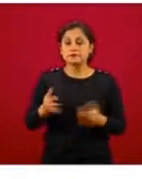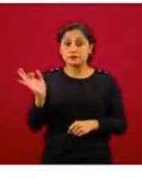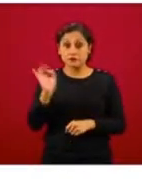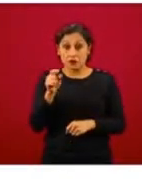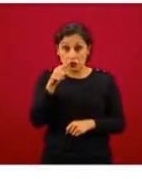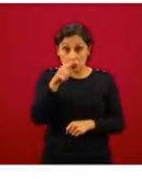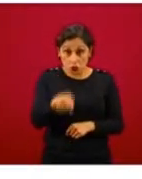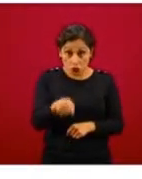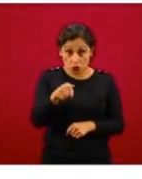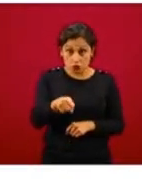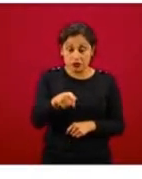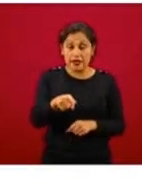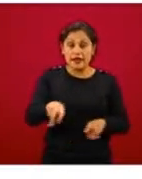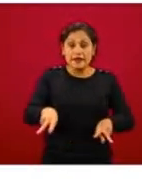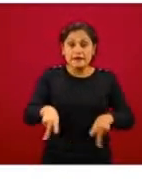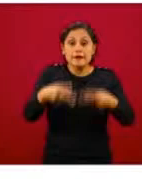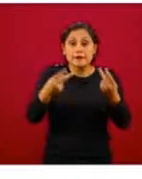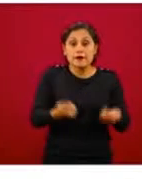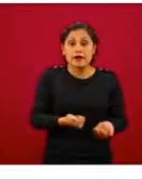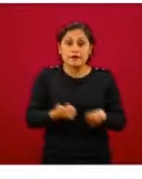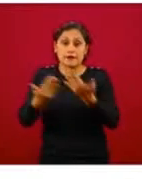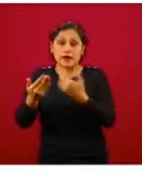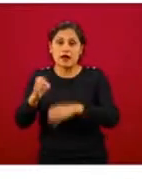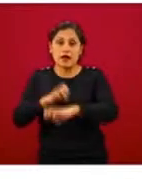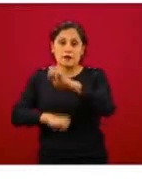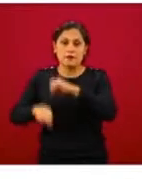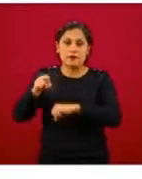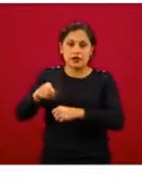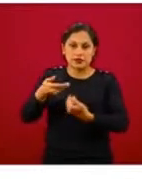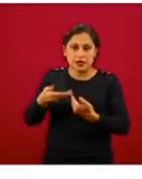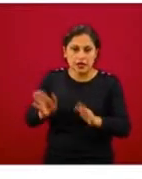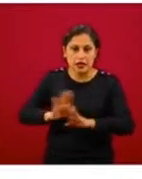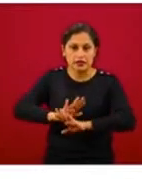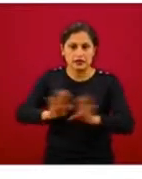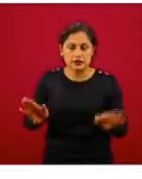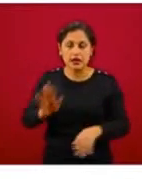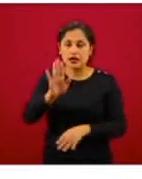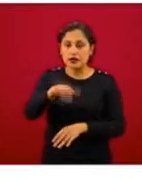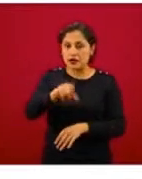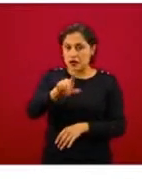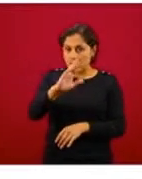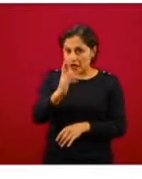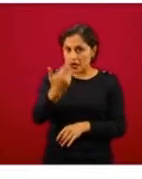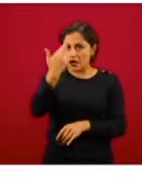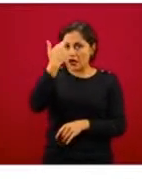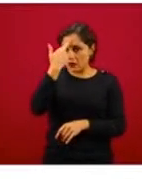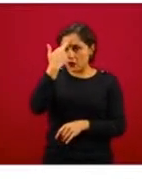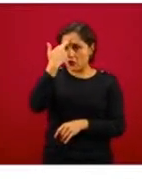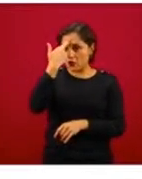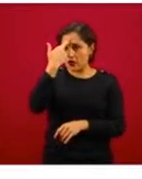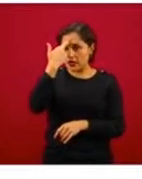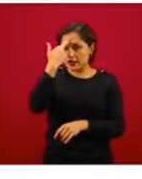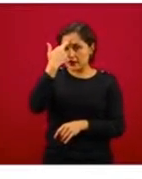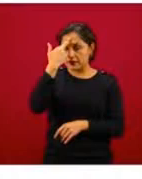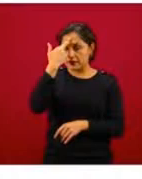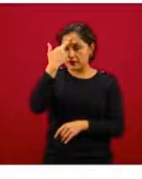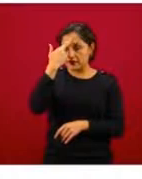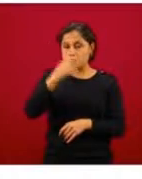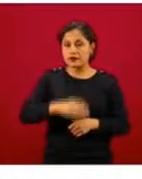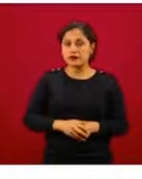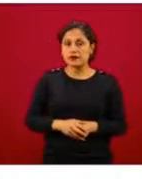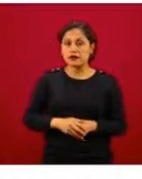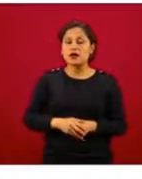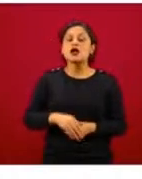And if someone is a supplier for an essential company, this is very important. They have to remember that we have an